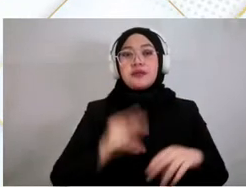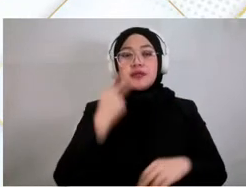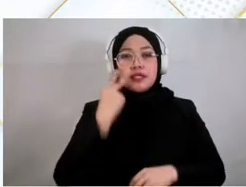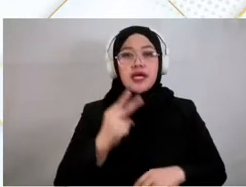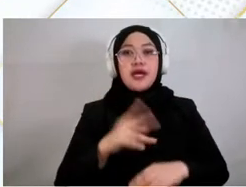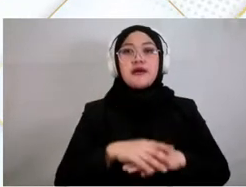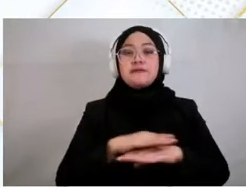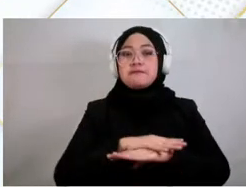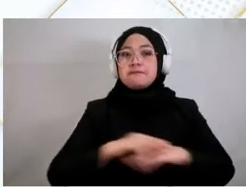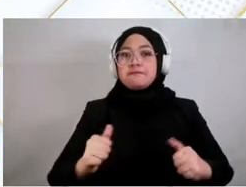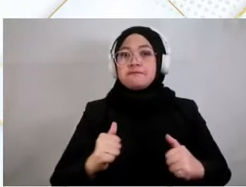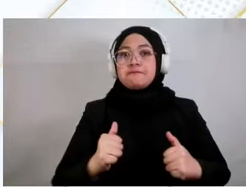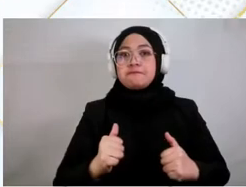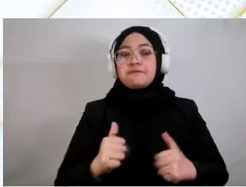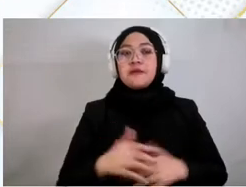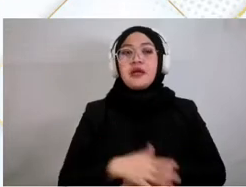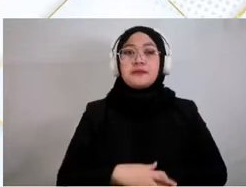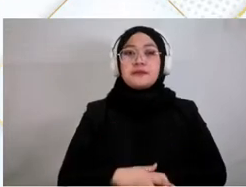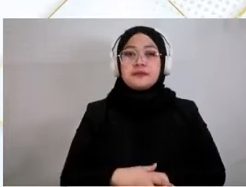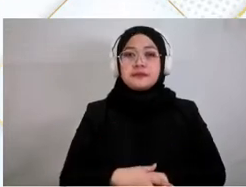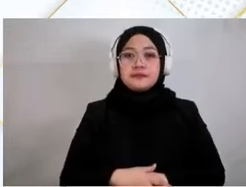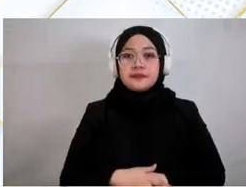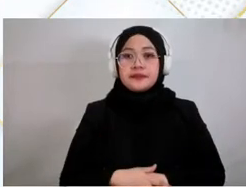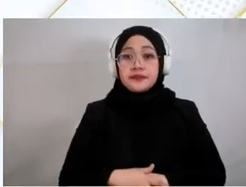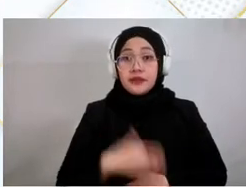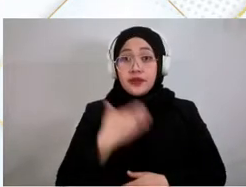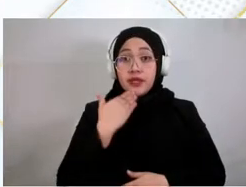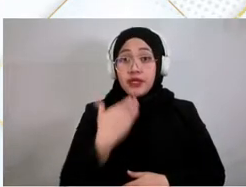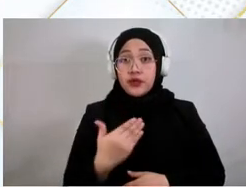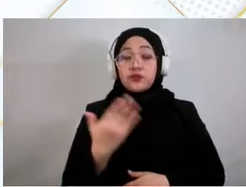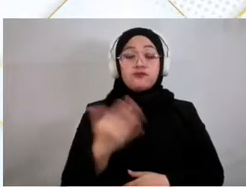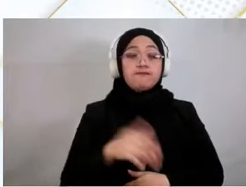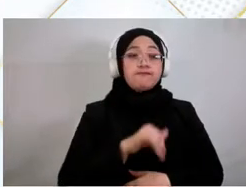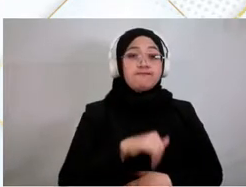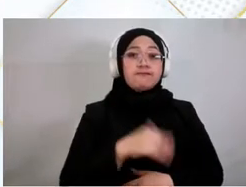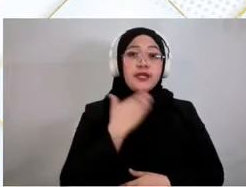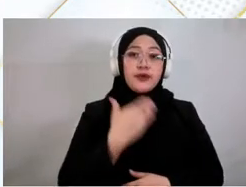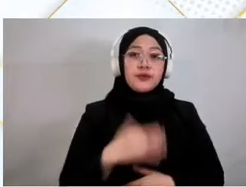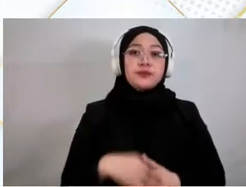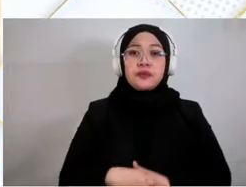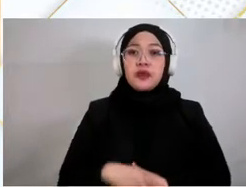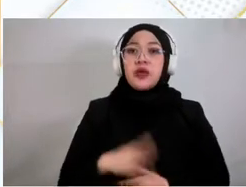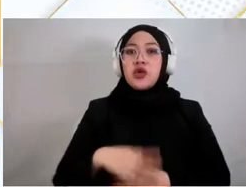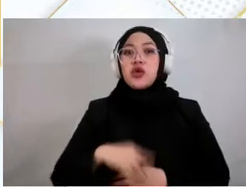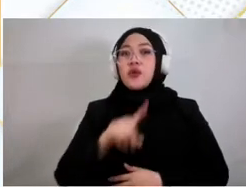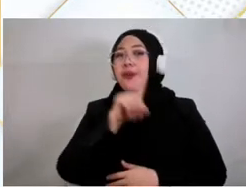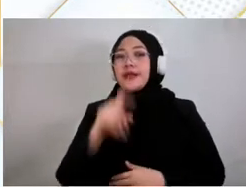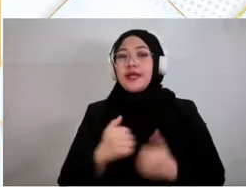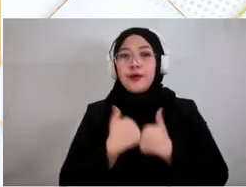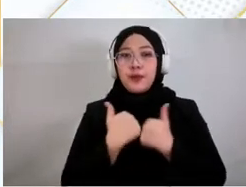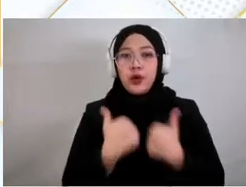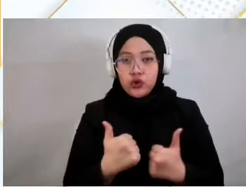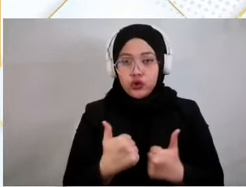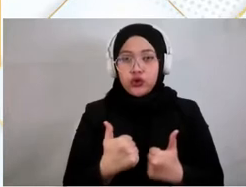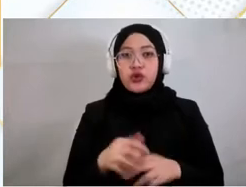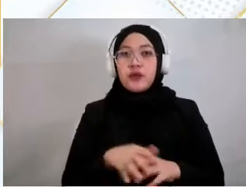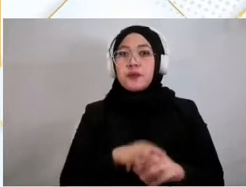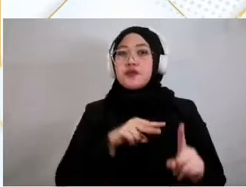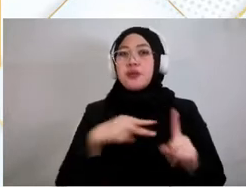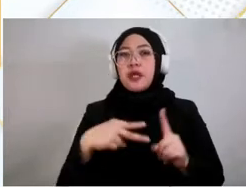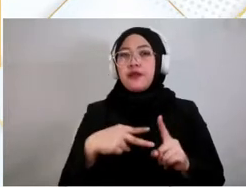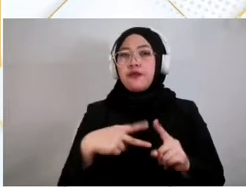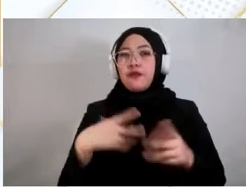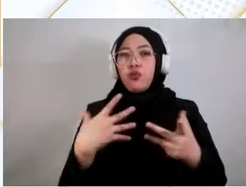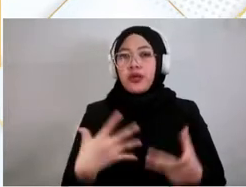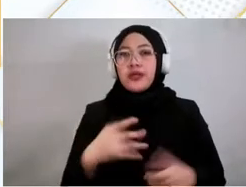Banyu? Okay, thank you very much. I think that is one of the very good questions here in the context of